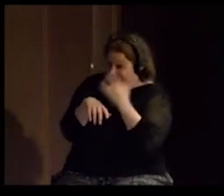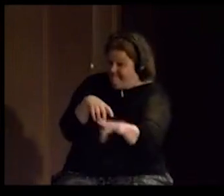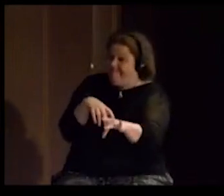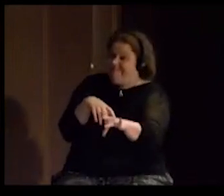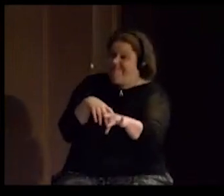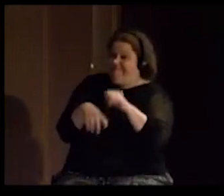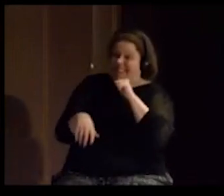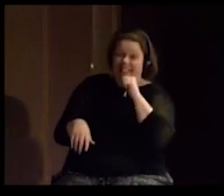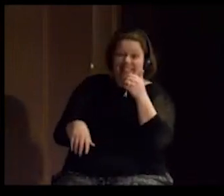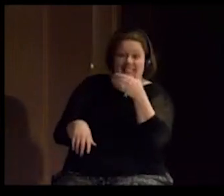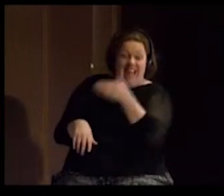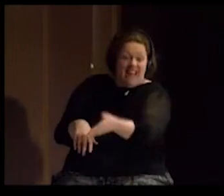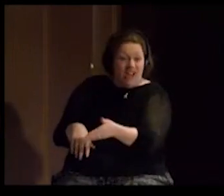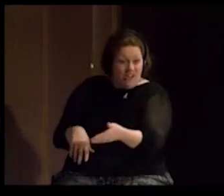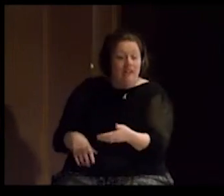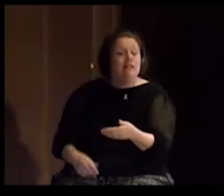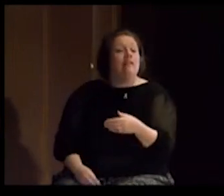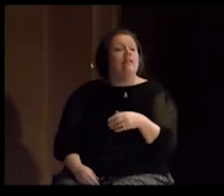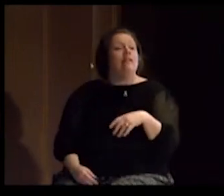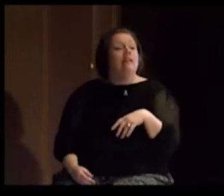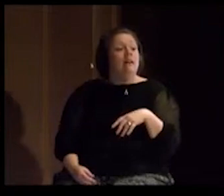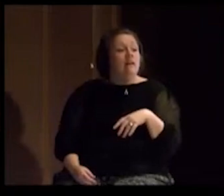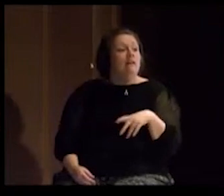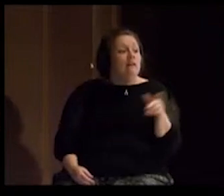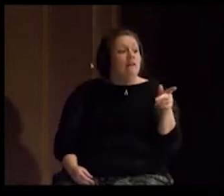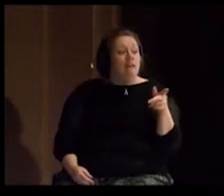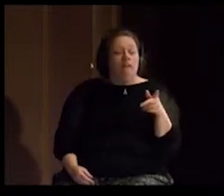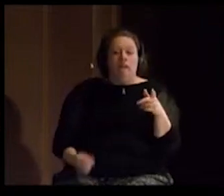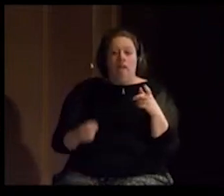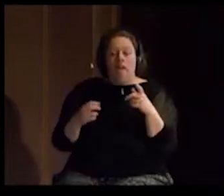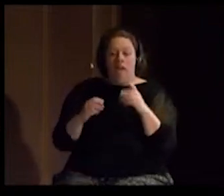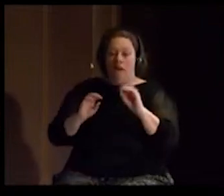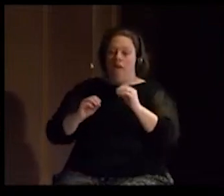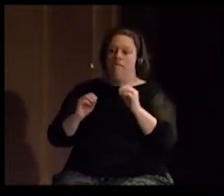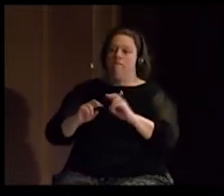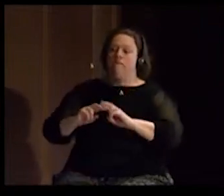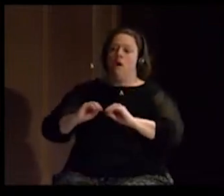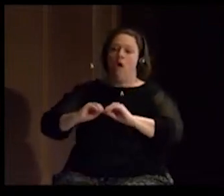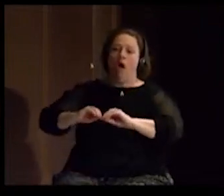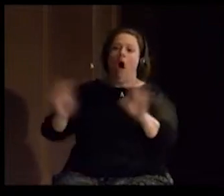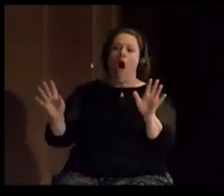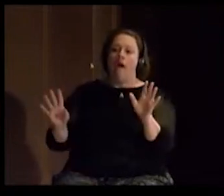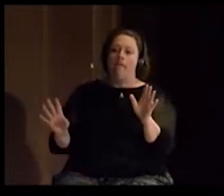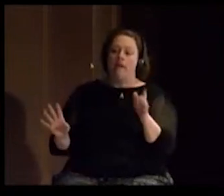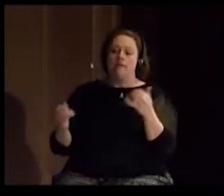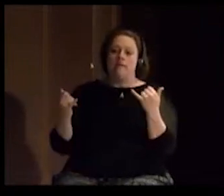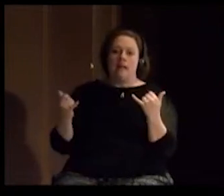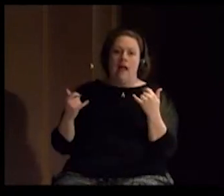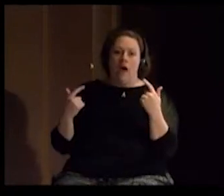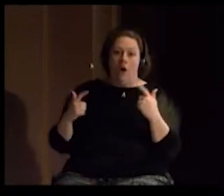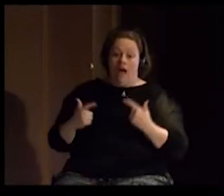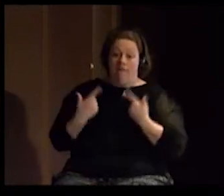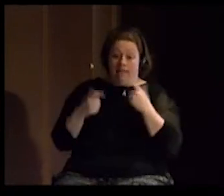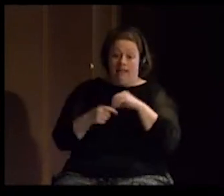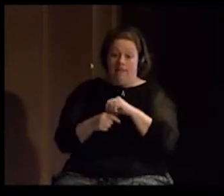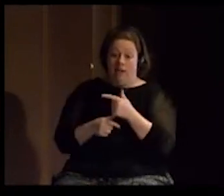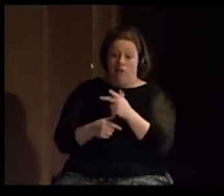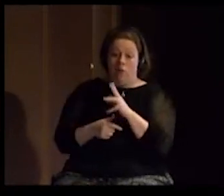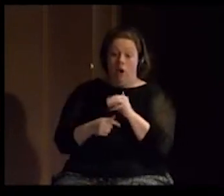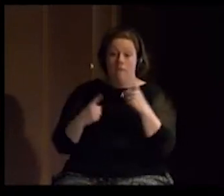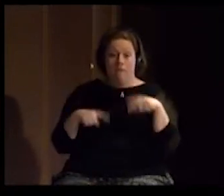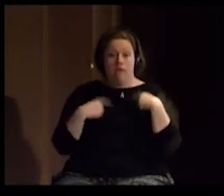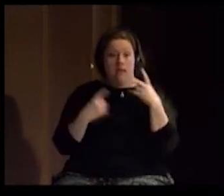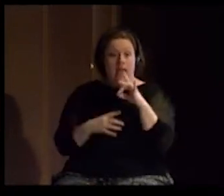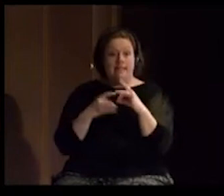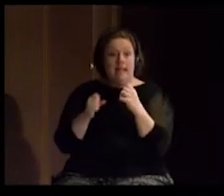What do you call it? What has become very obvious, now I've lived in Guam for the last 8 years, when the